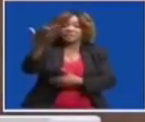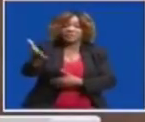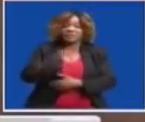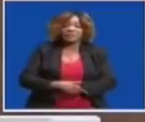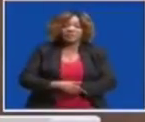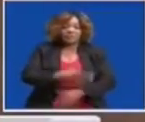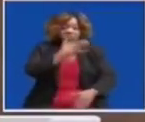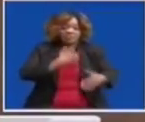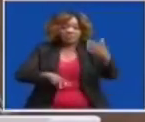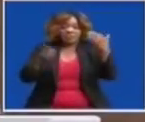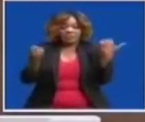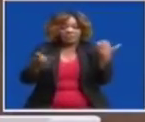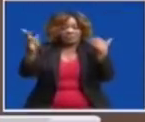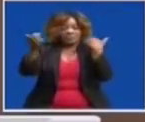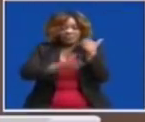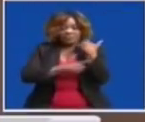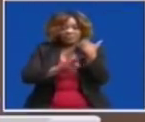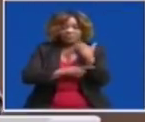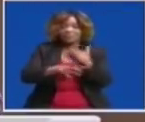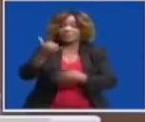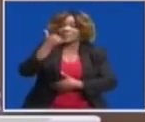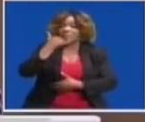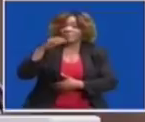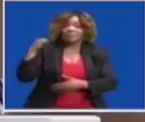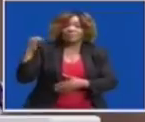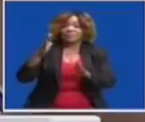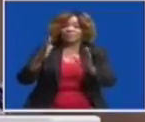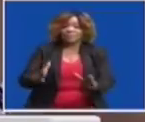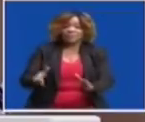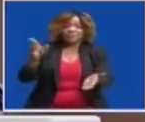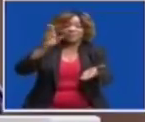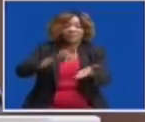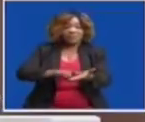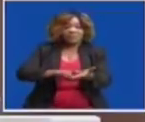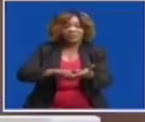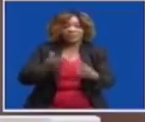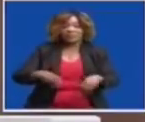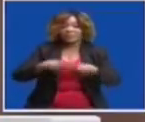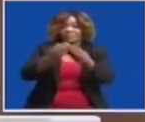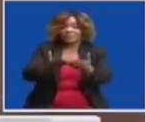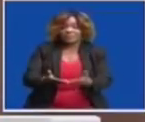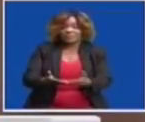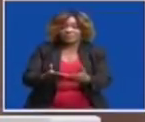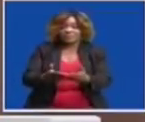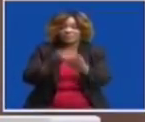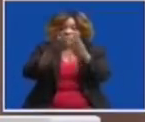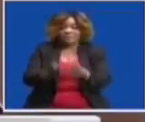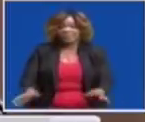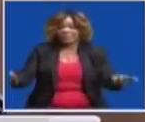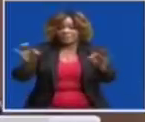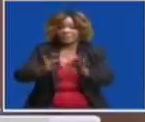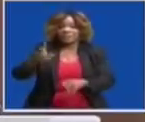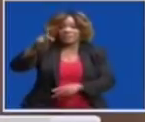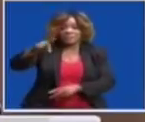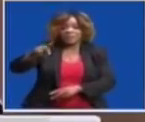action against erring officers. For me, recommendations that I'll be giving to the relevant ministries, especially